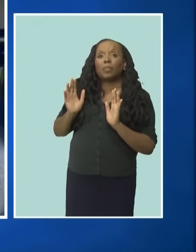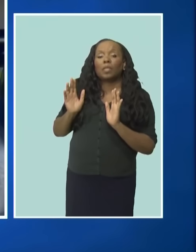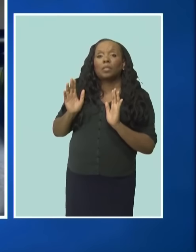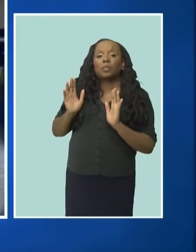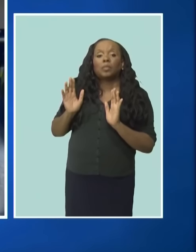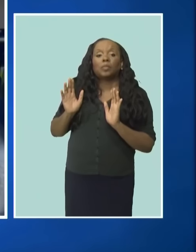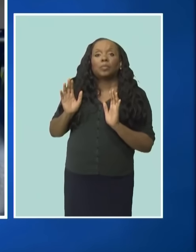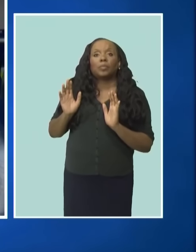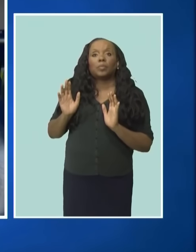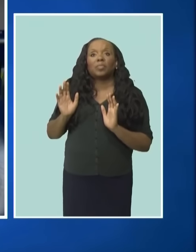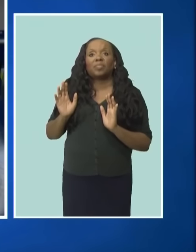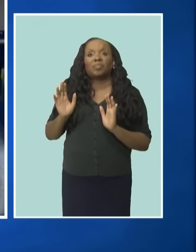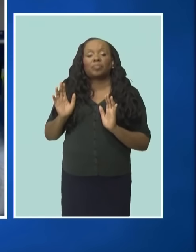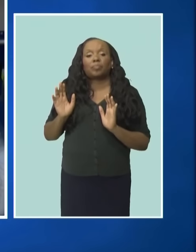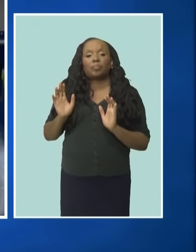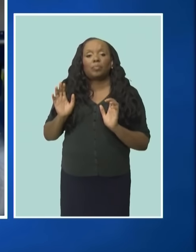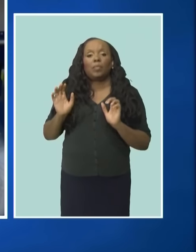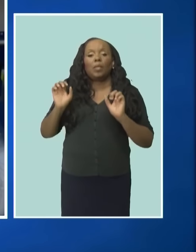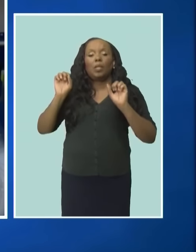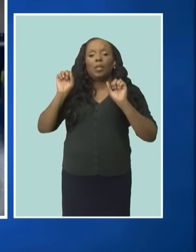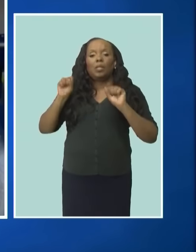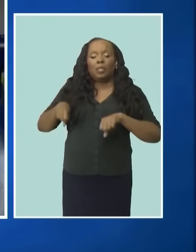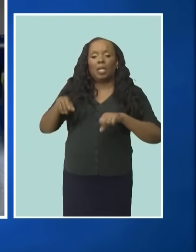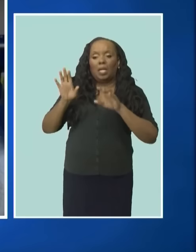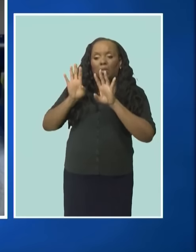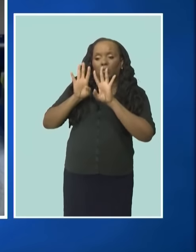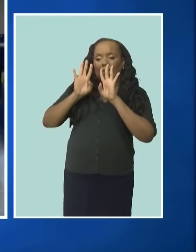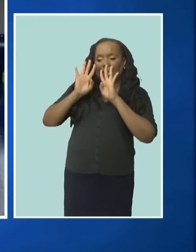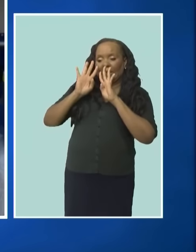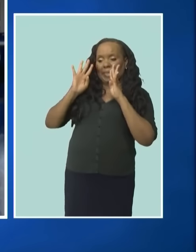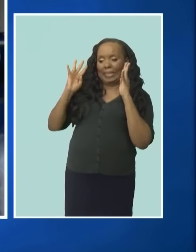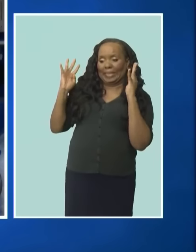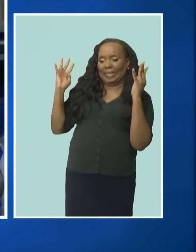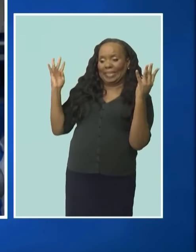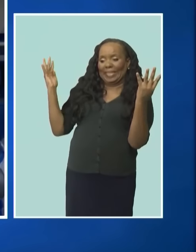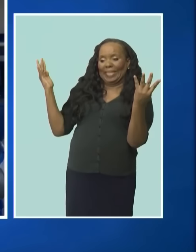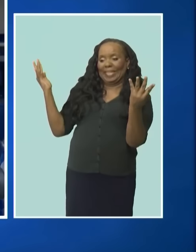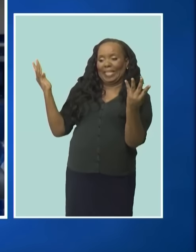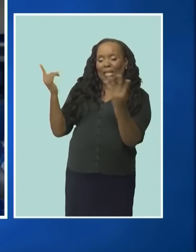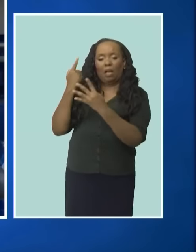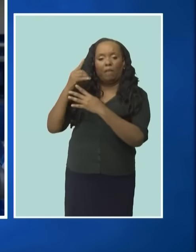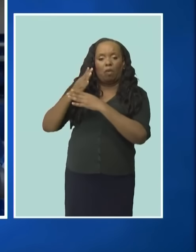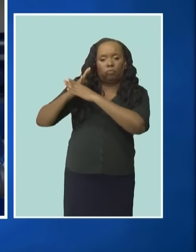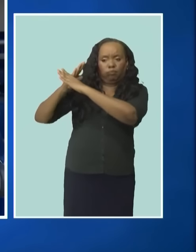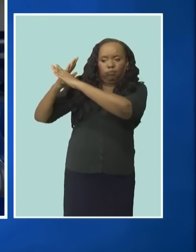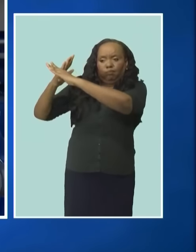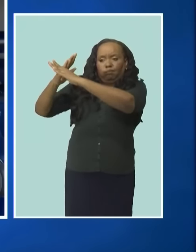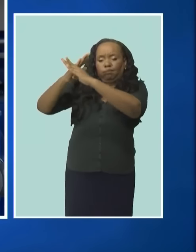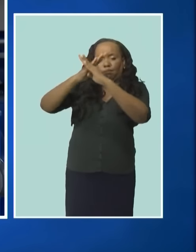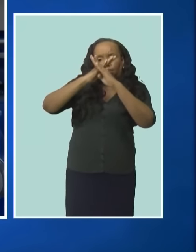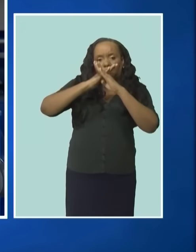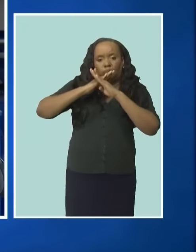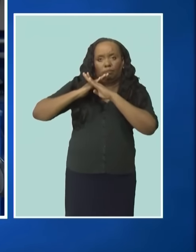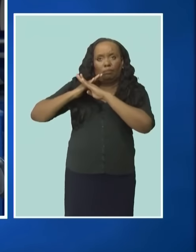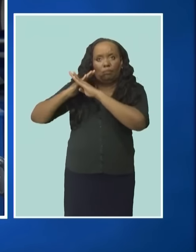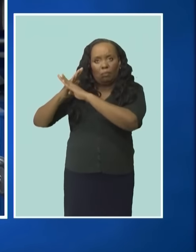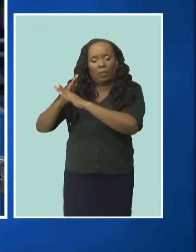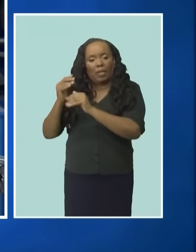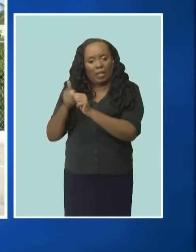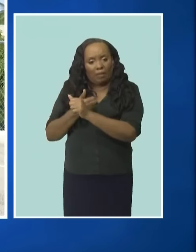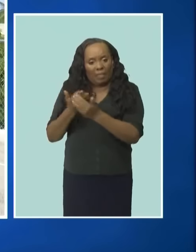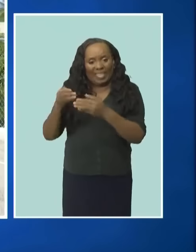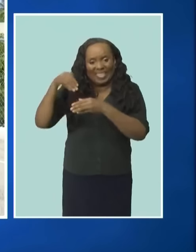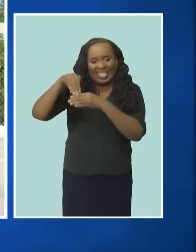actually seal the vehicle, and you can have, you could actually protect the equipment on it as